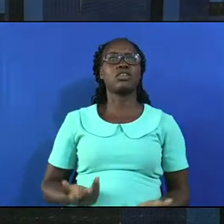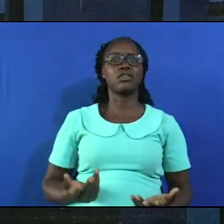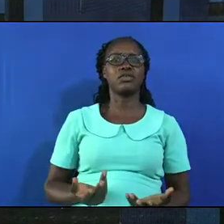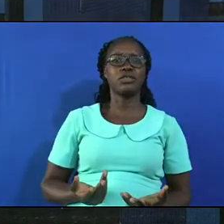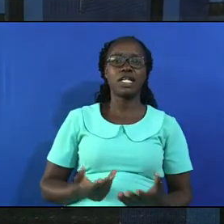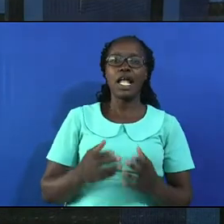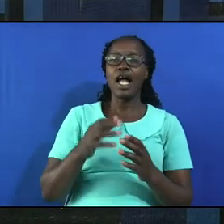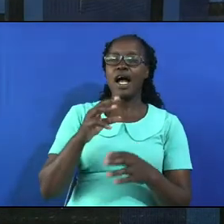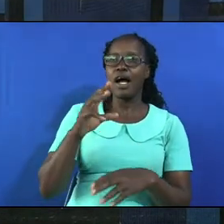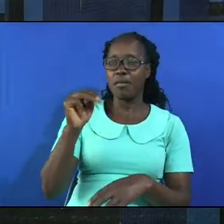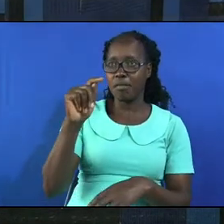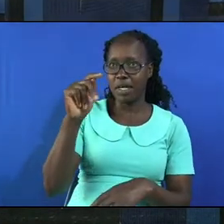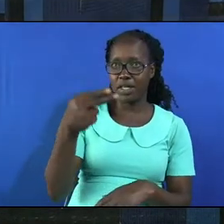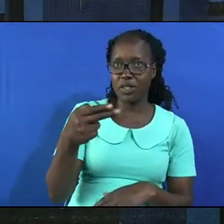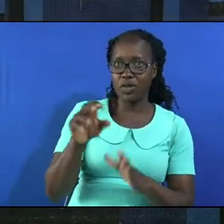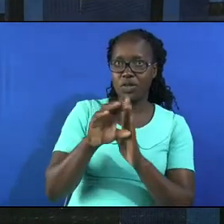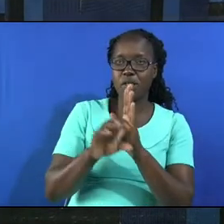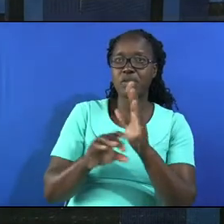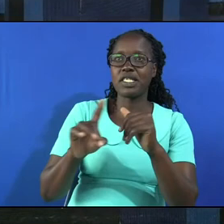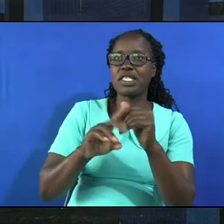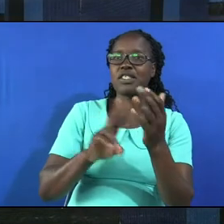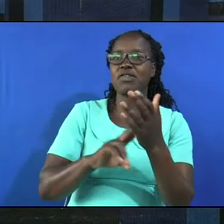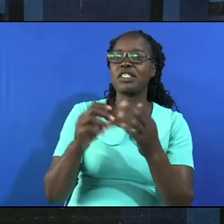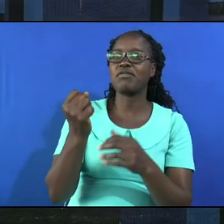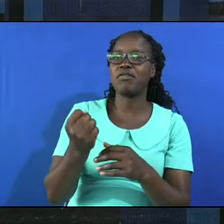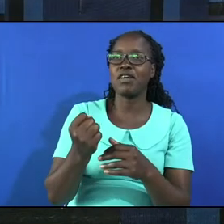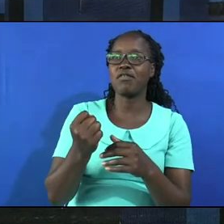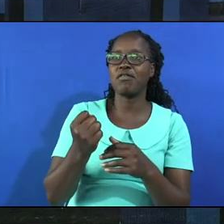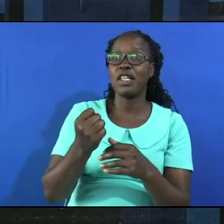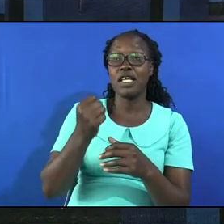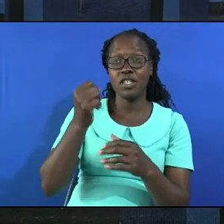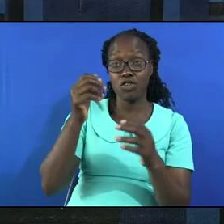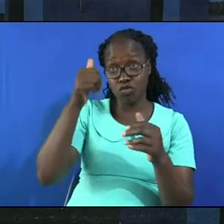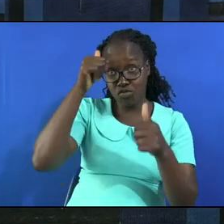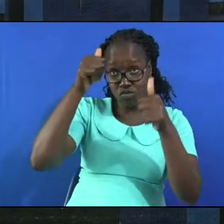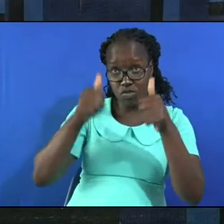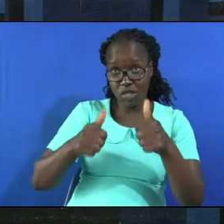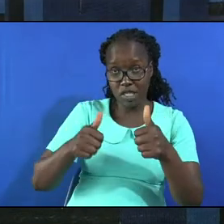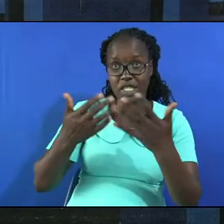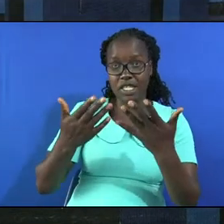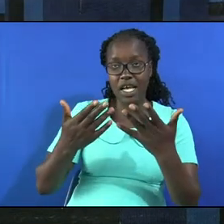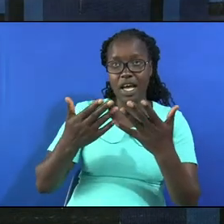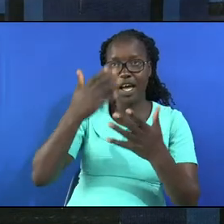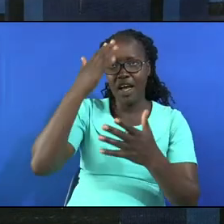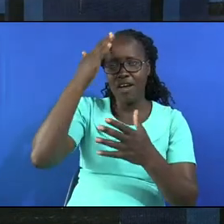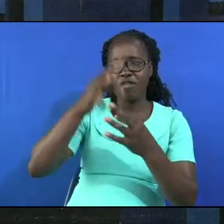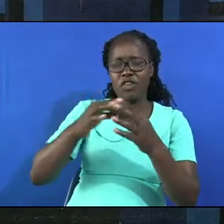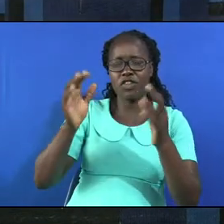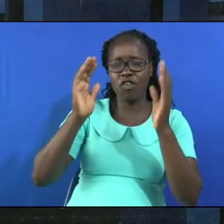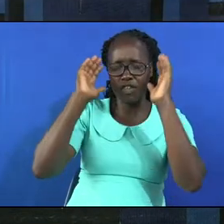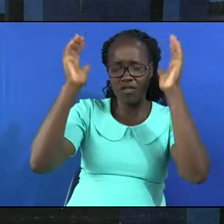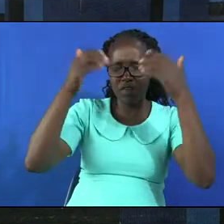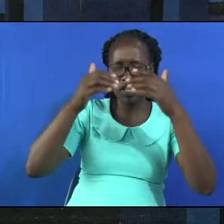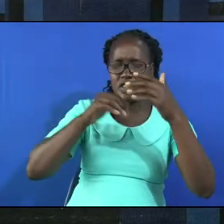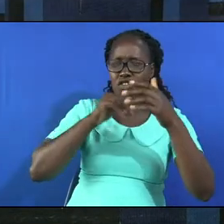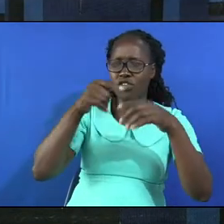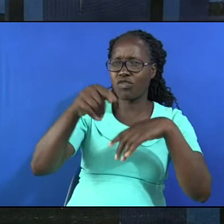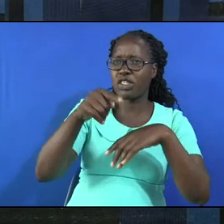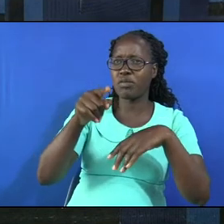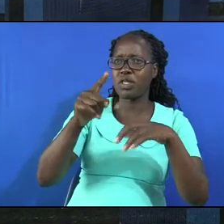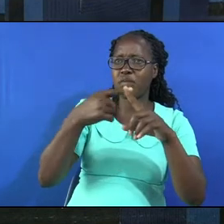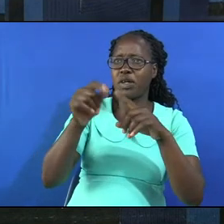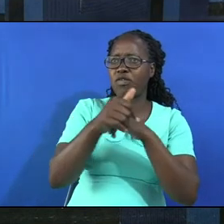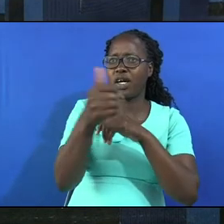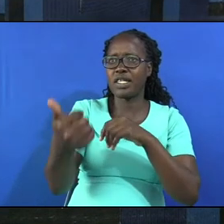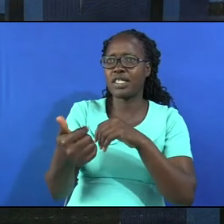together? Matthew chapter 6 verse 5. I want you to notice that the faith of the Pharisees was never for themselves. It was for